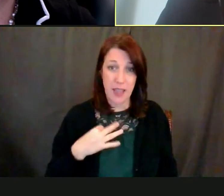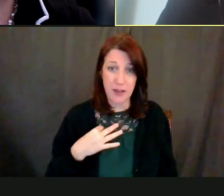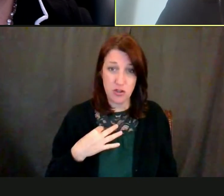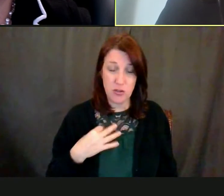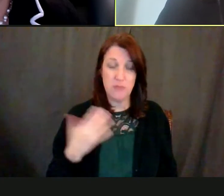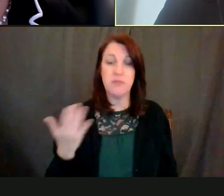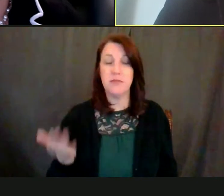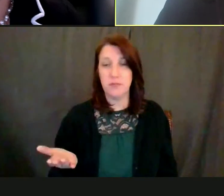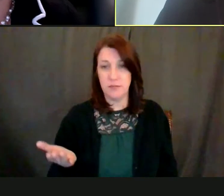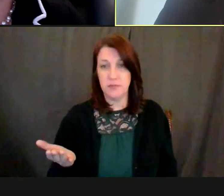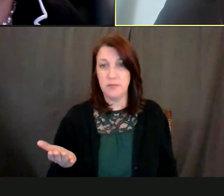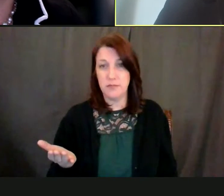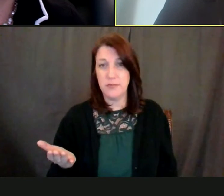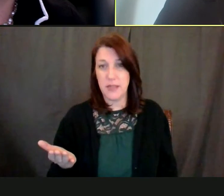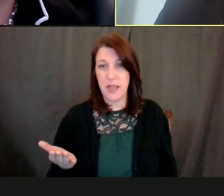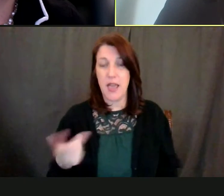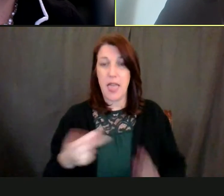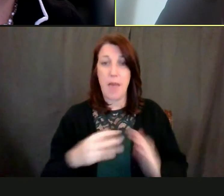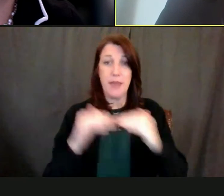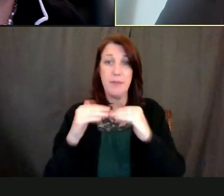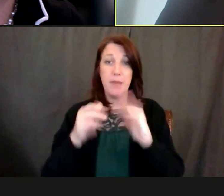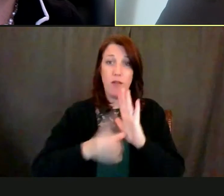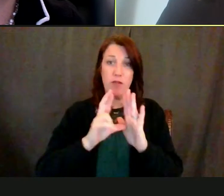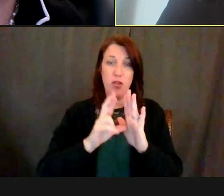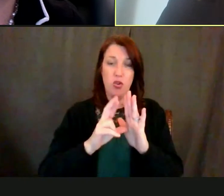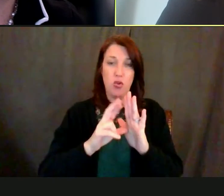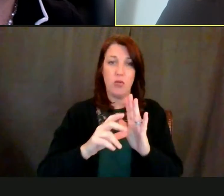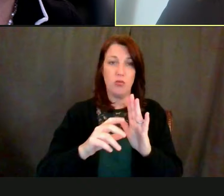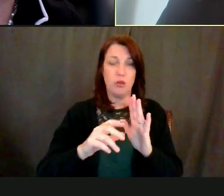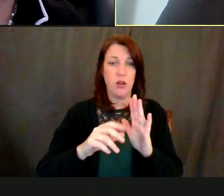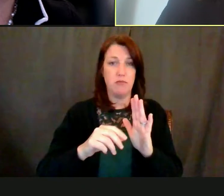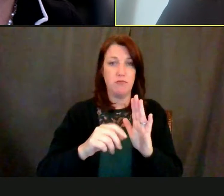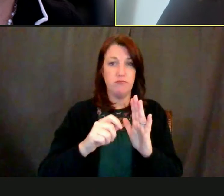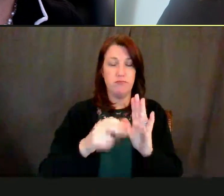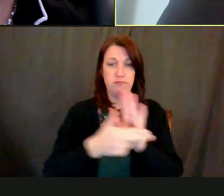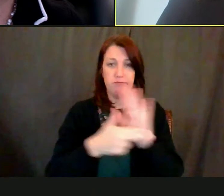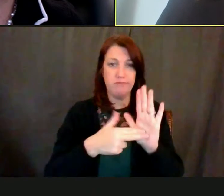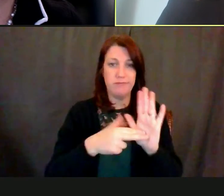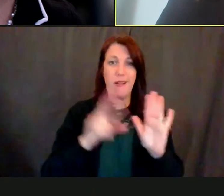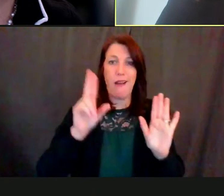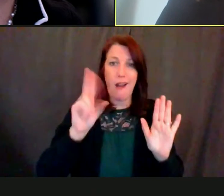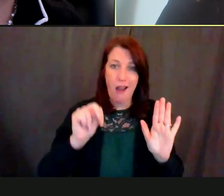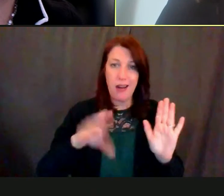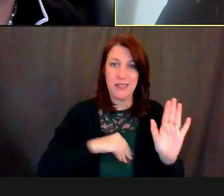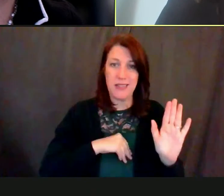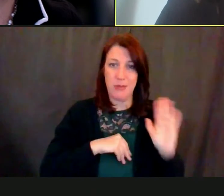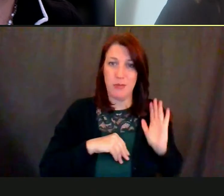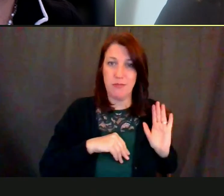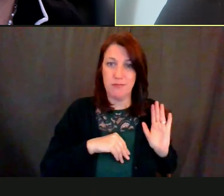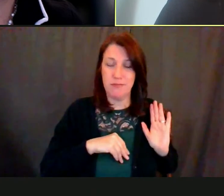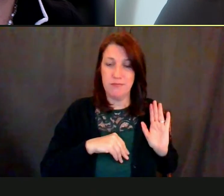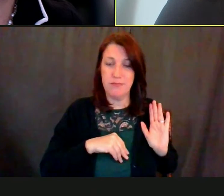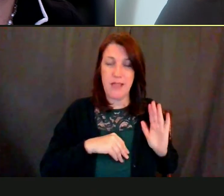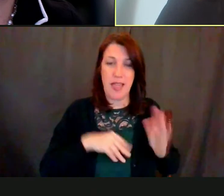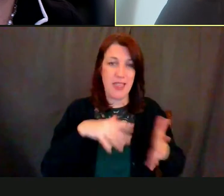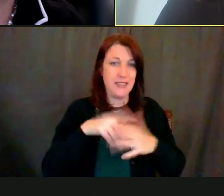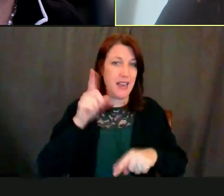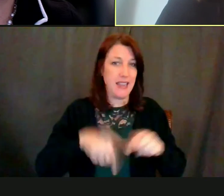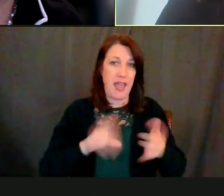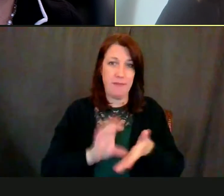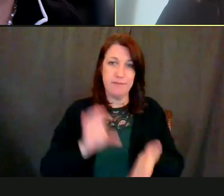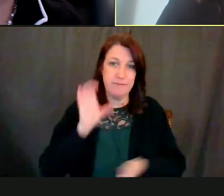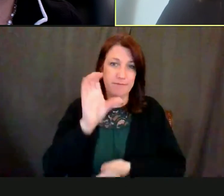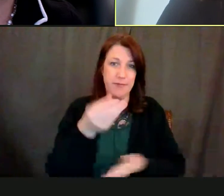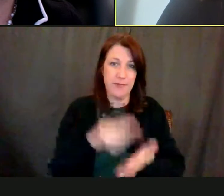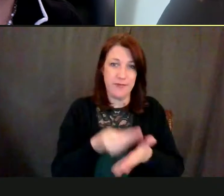then peer review would mark that as unacceptable. And then that study cannot be funded until any concerns